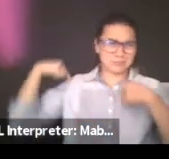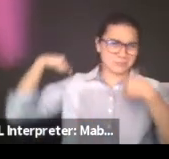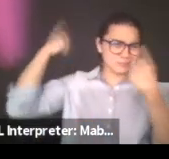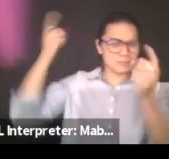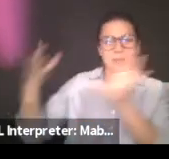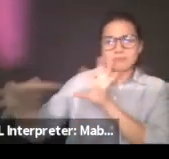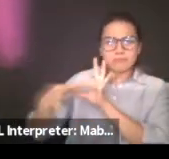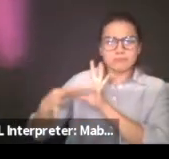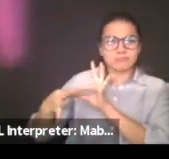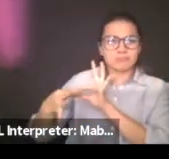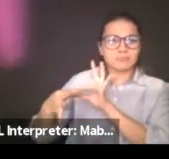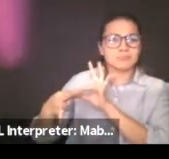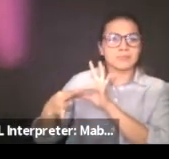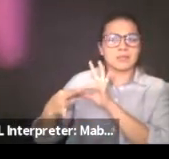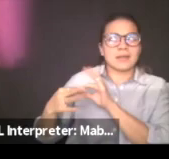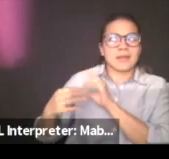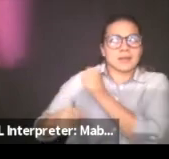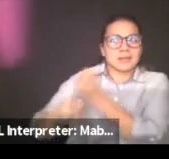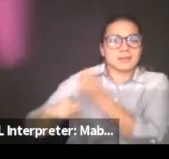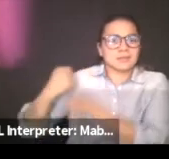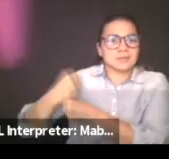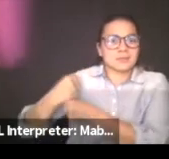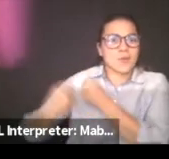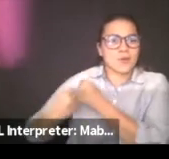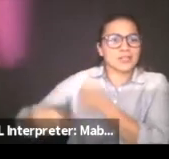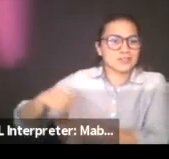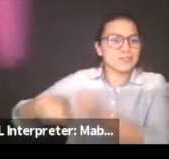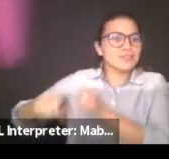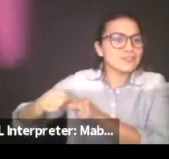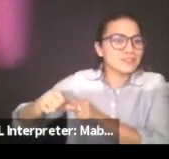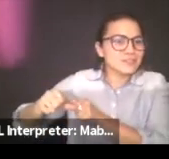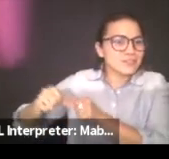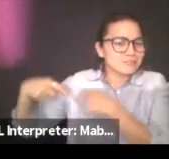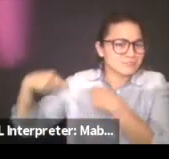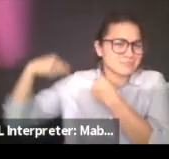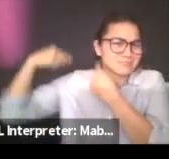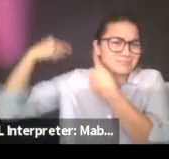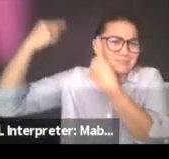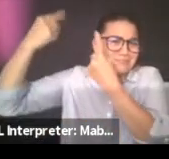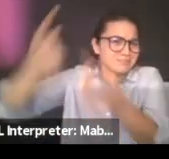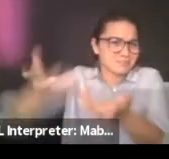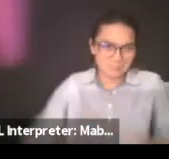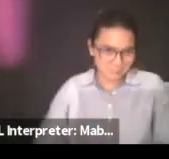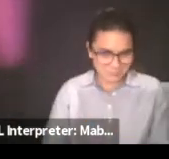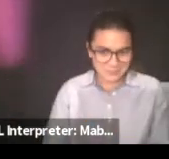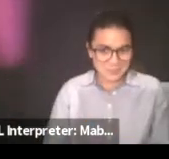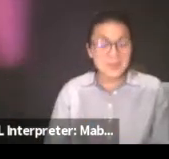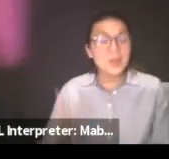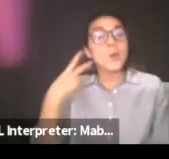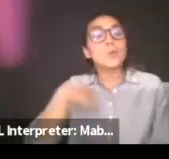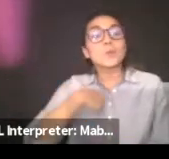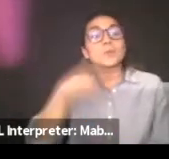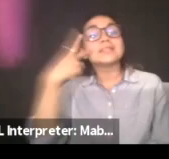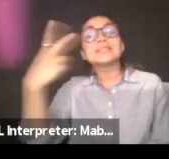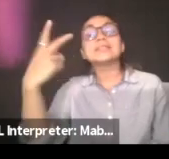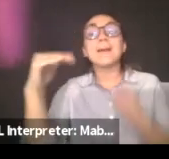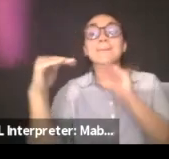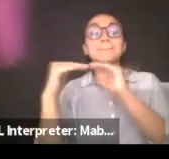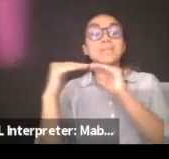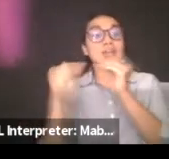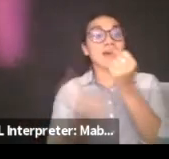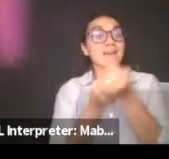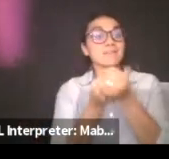as surviving has existed. Many of the projects and like peer advocacy that we see now as standard in